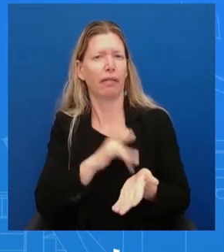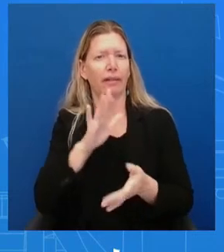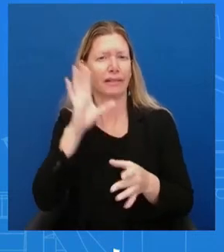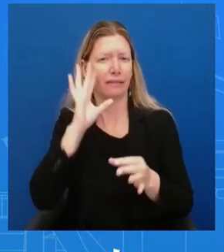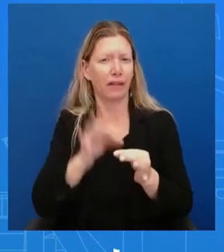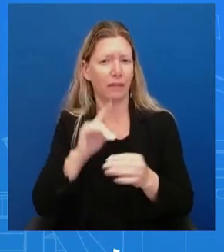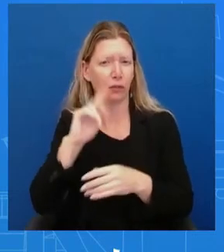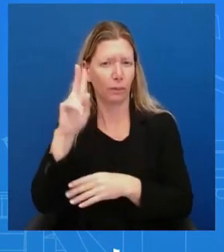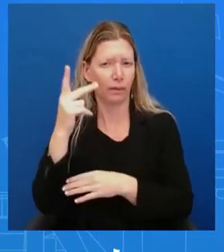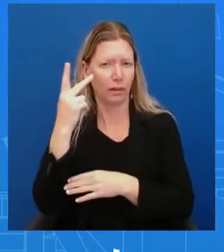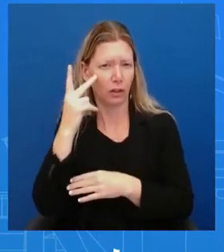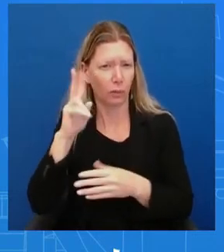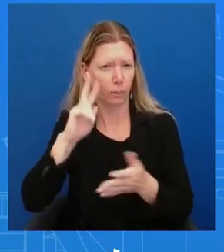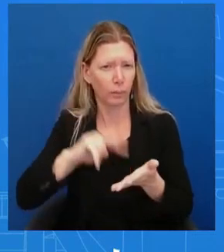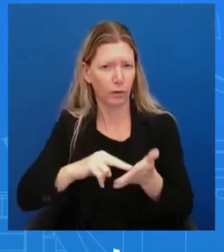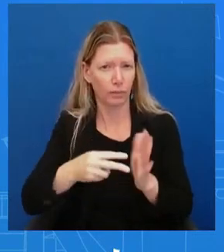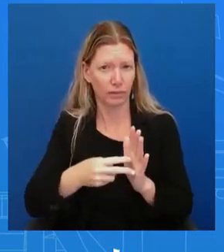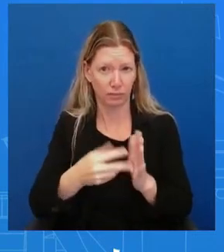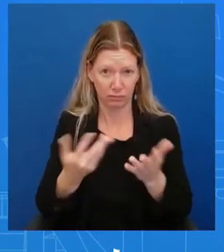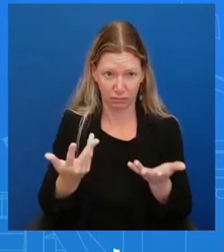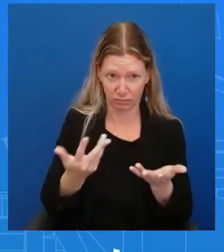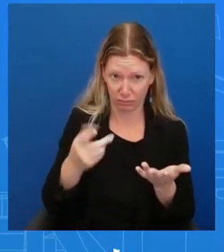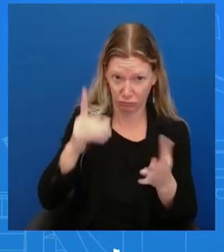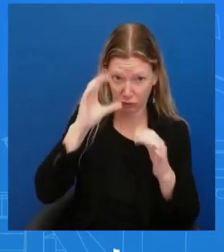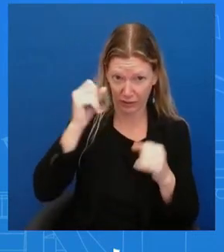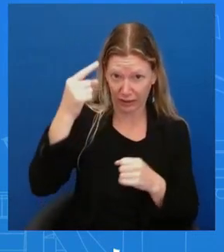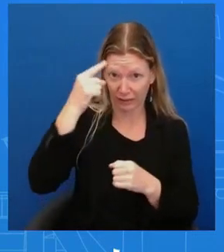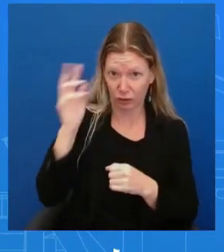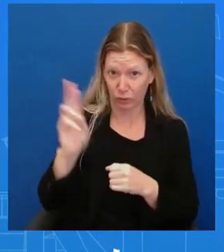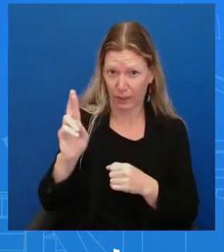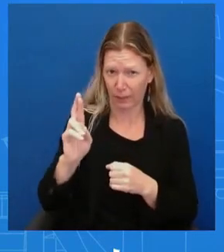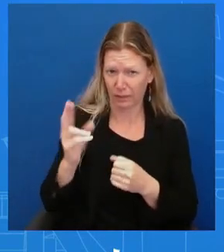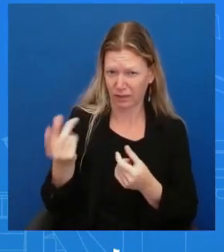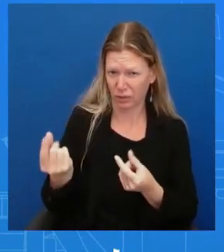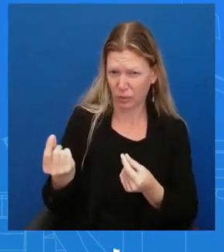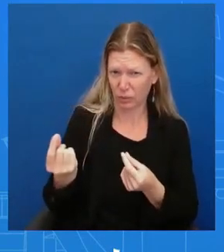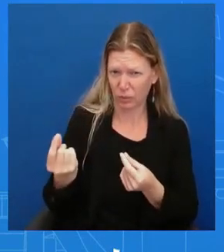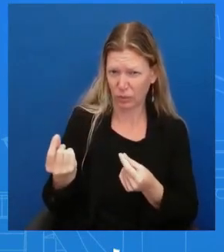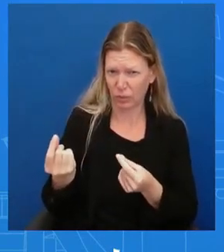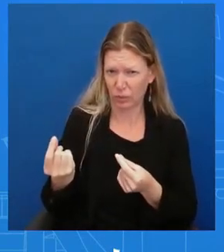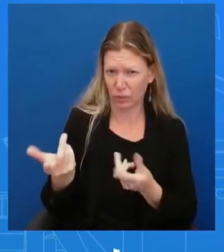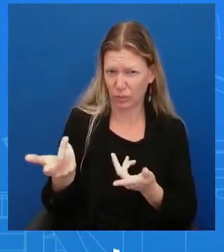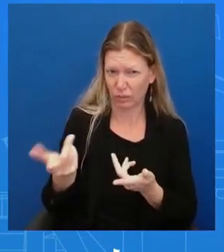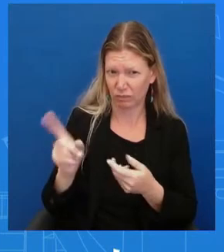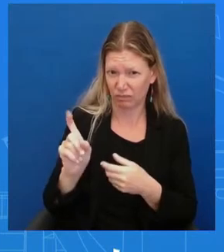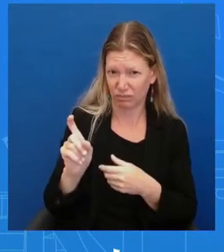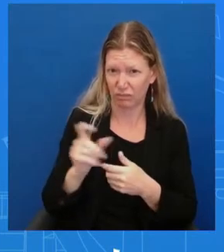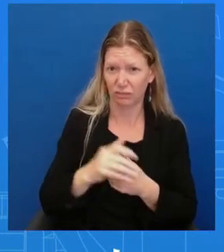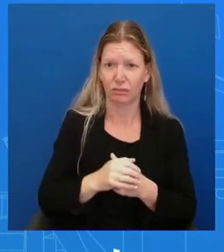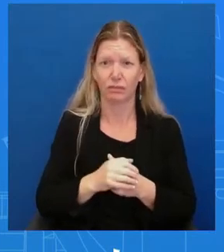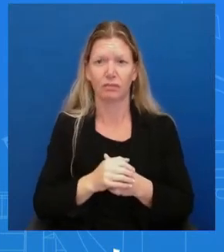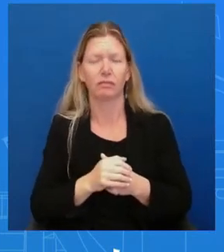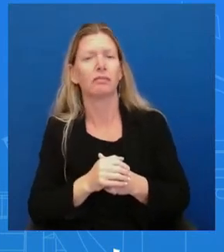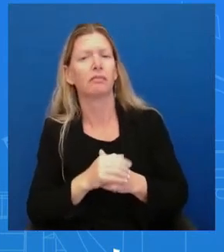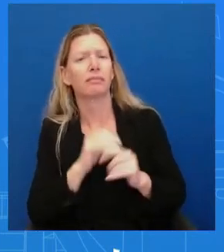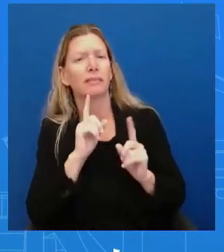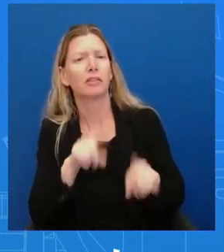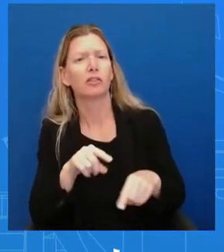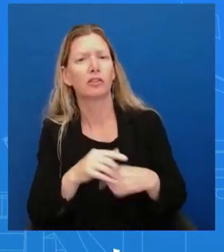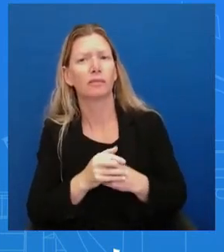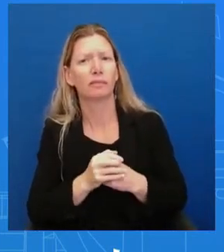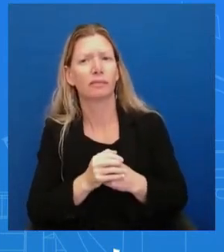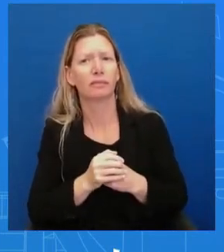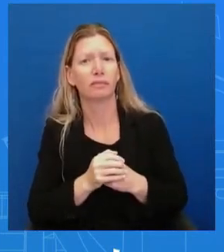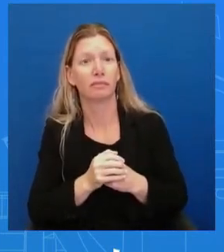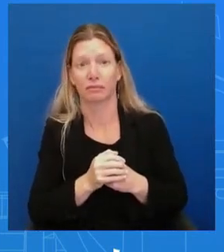look, just a couple of things, and really so surprised by the misinformation that's been